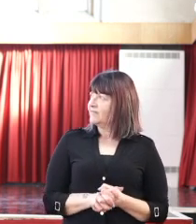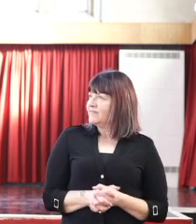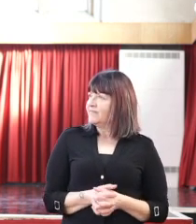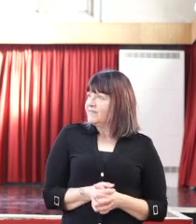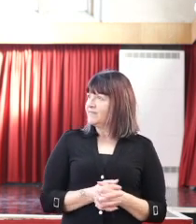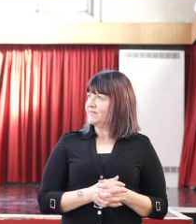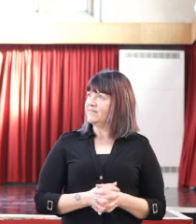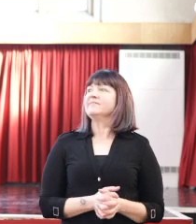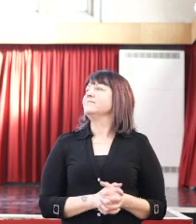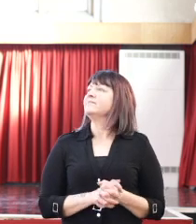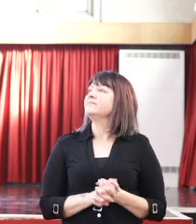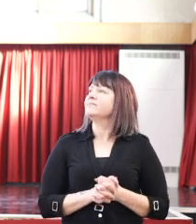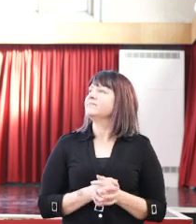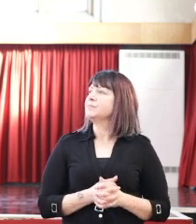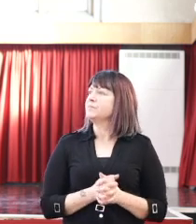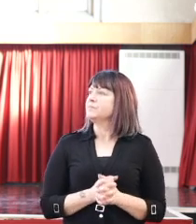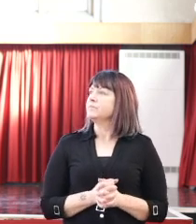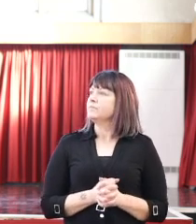Hello, everybody.